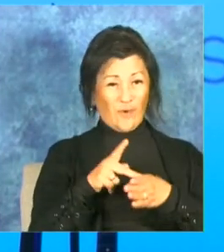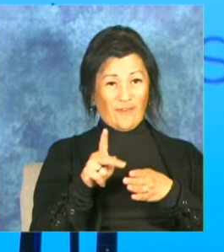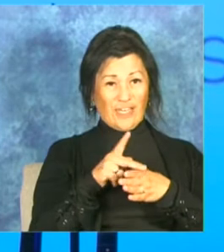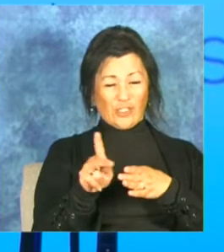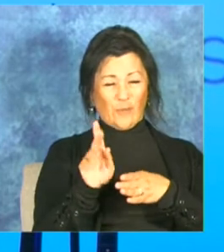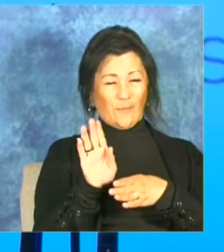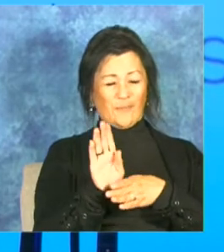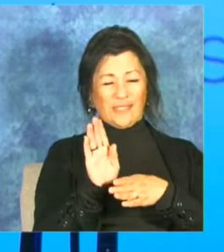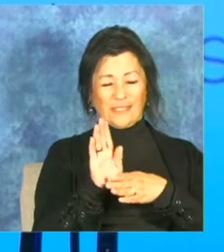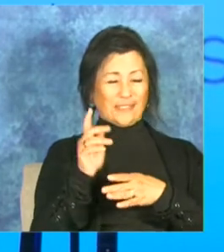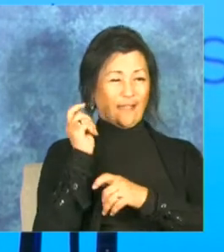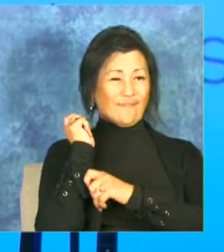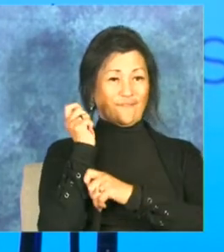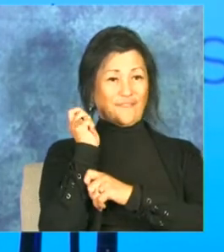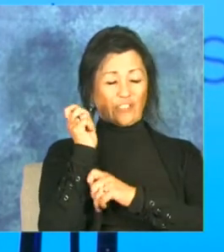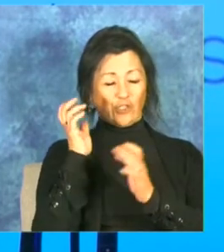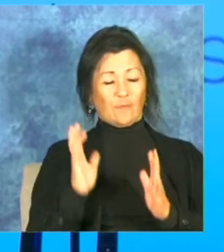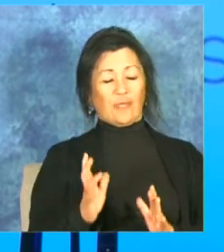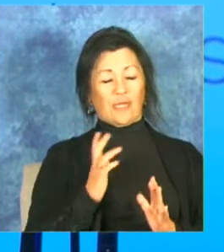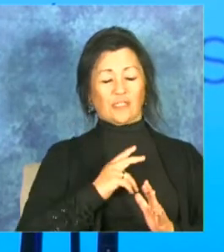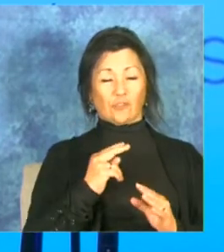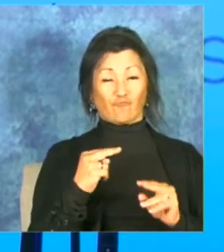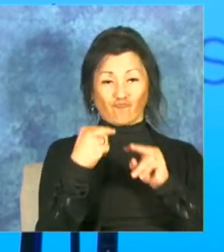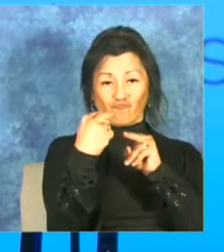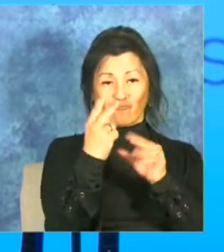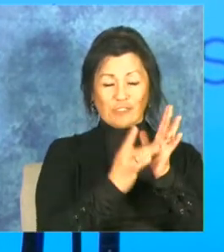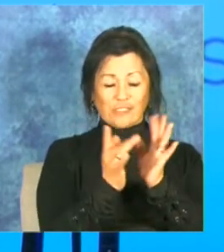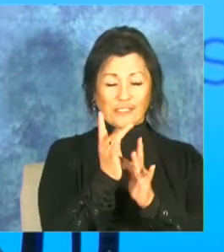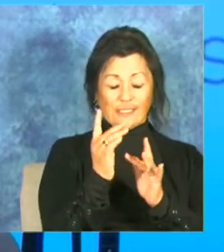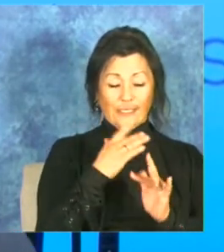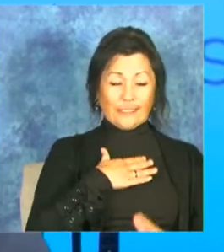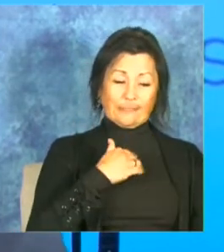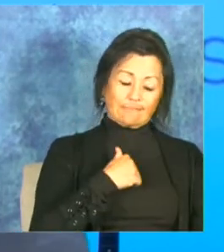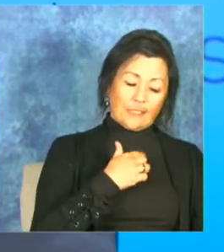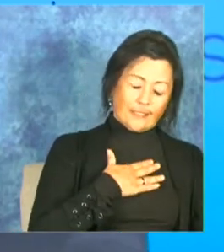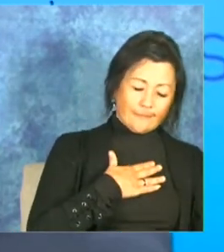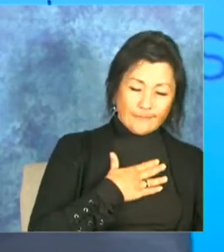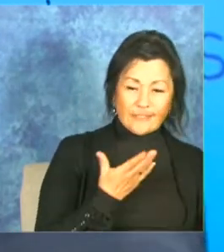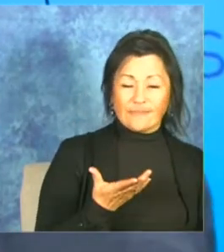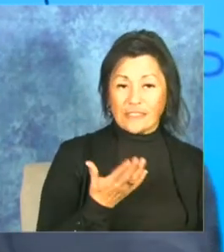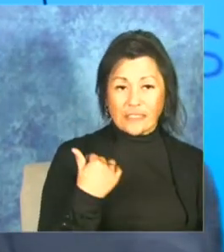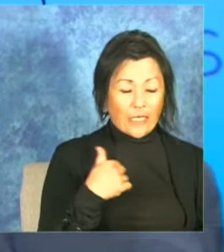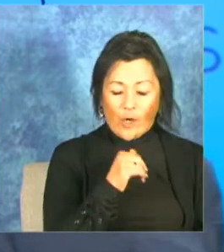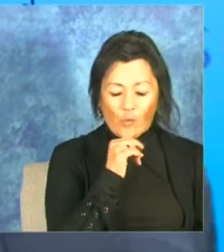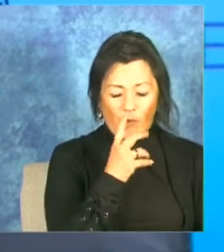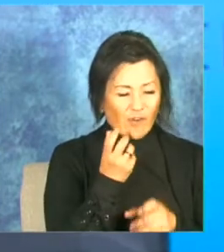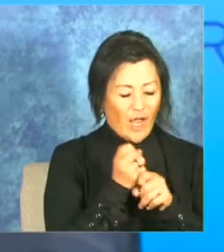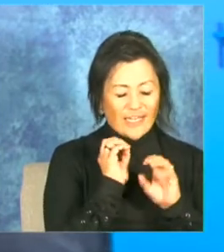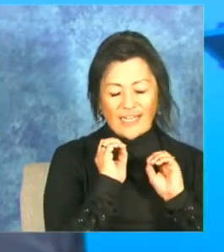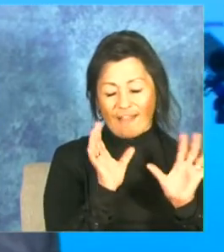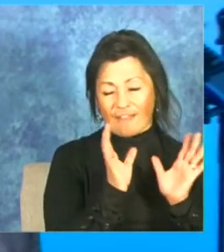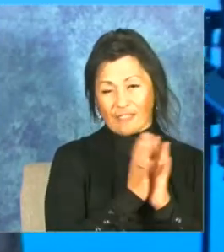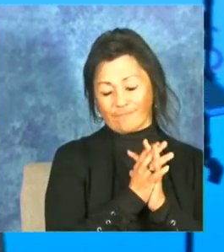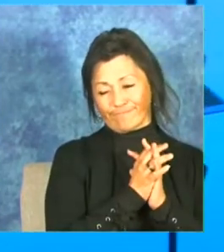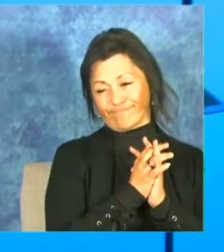professional fisherman, to look at Jesus and admit, we haven't caught anything?